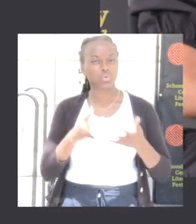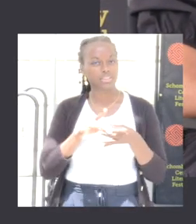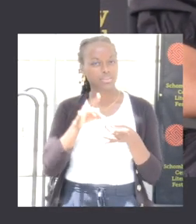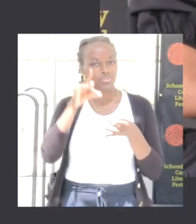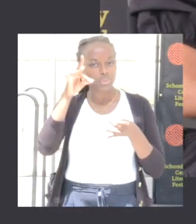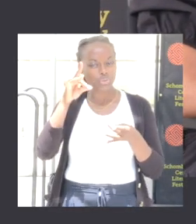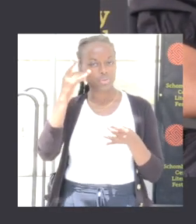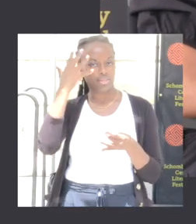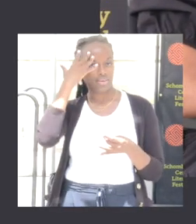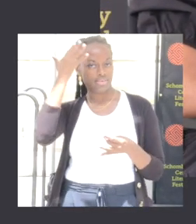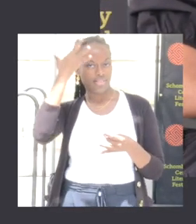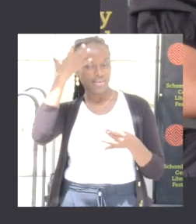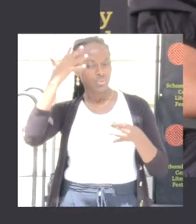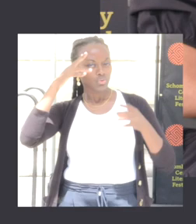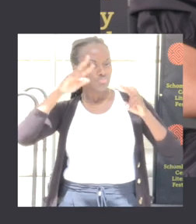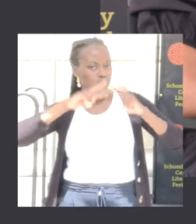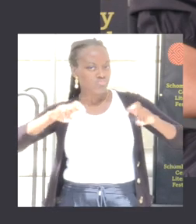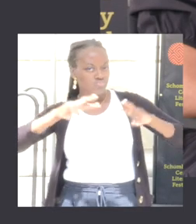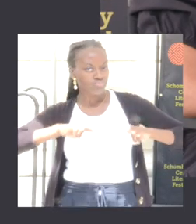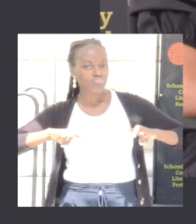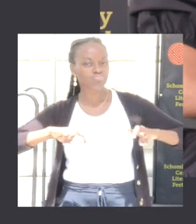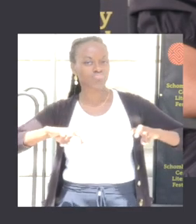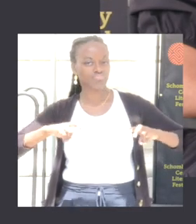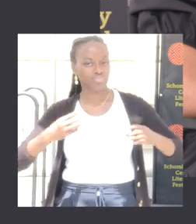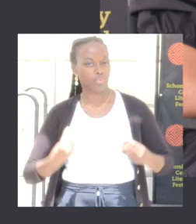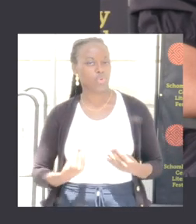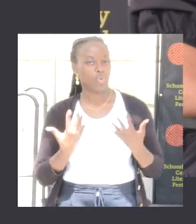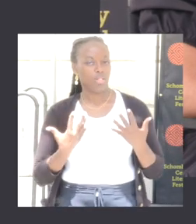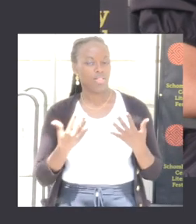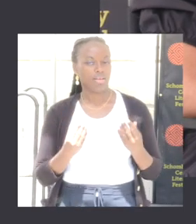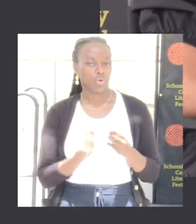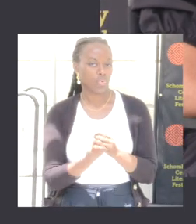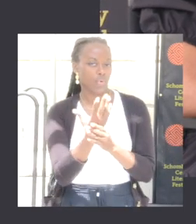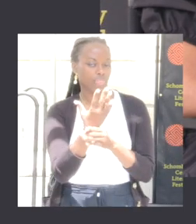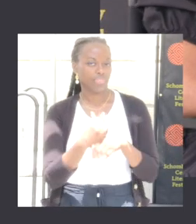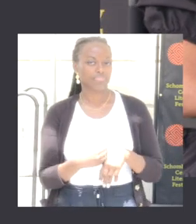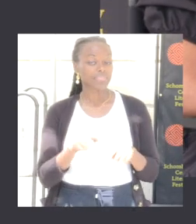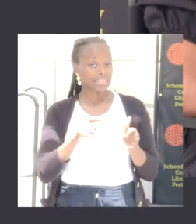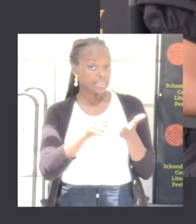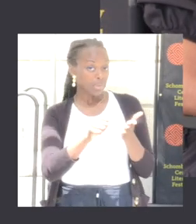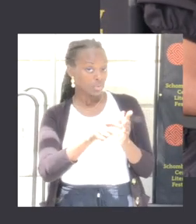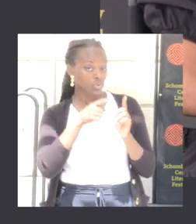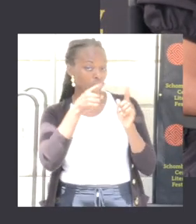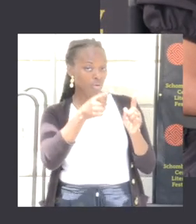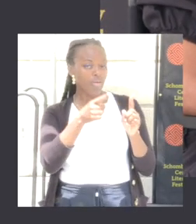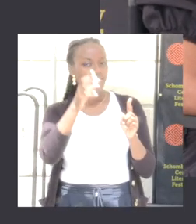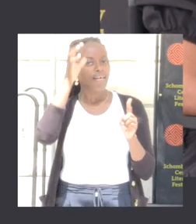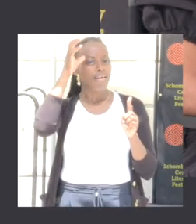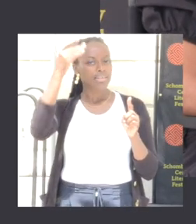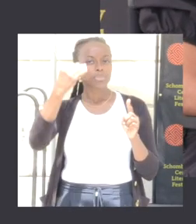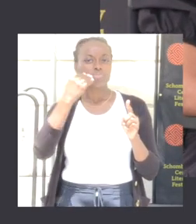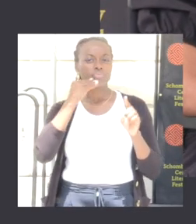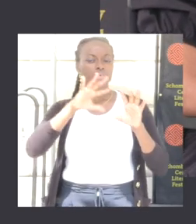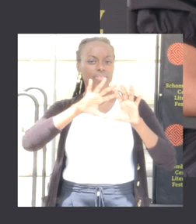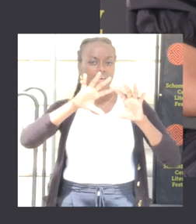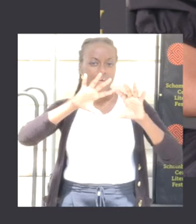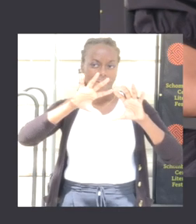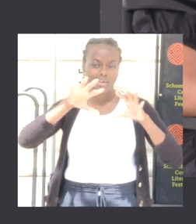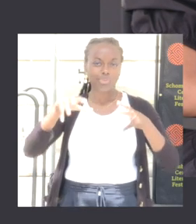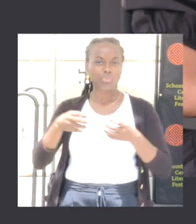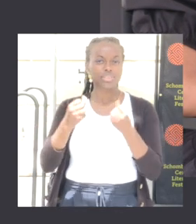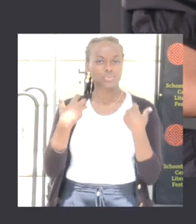exploration, renewal, and growth. We seek in these pages to promote a concept of food that embraces courage, commitment,